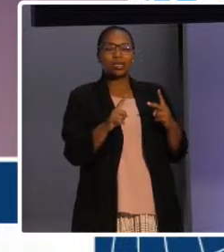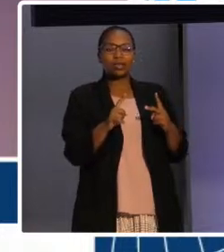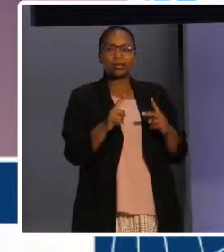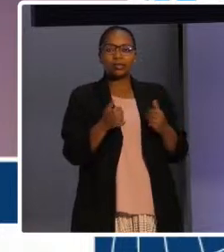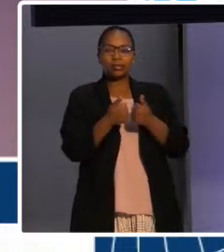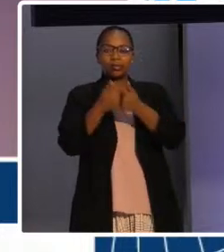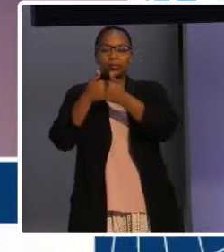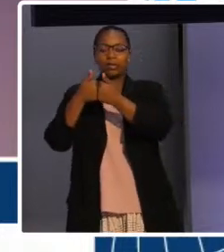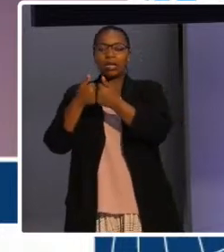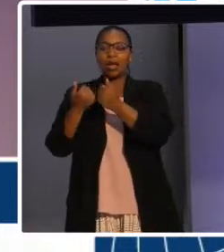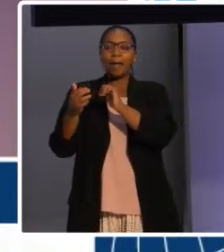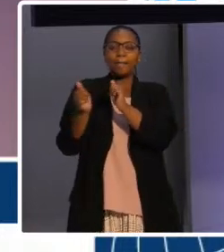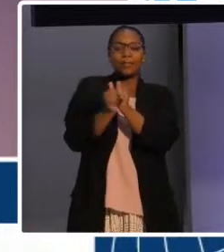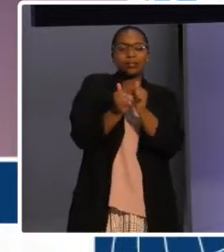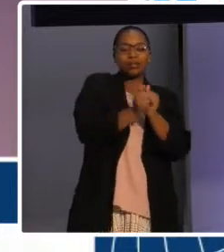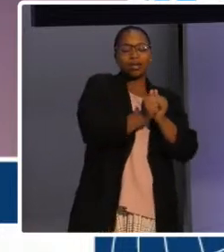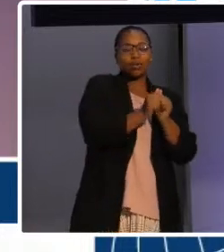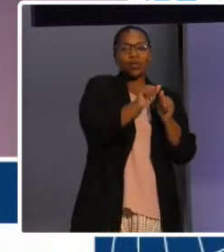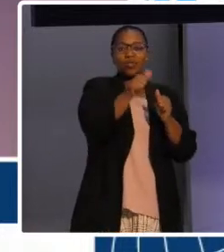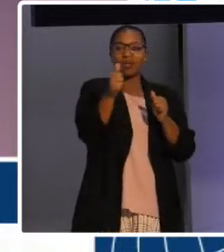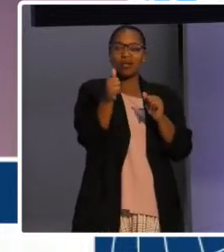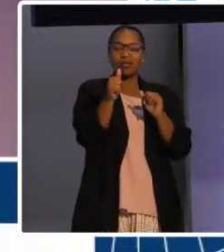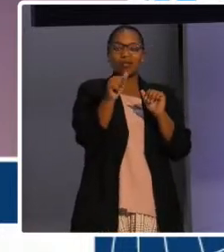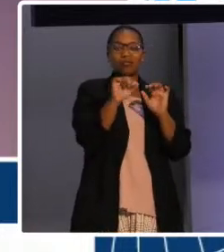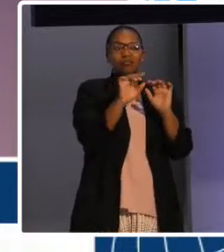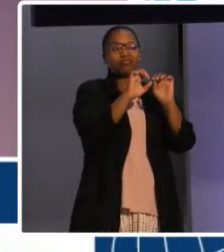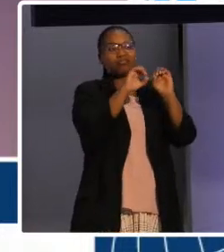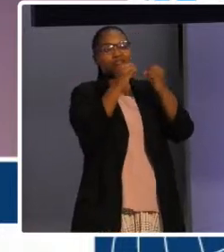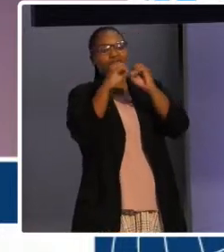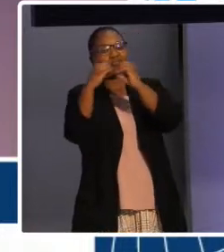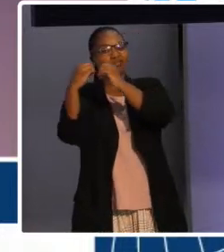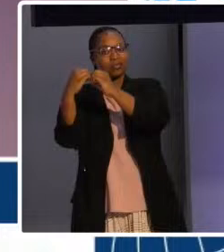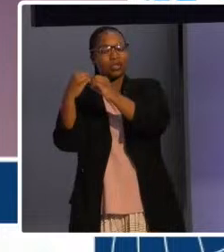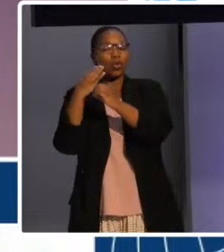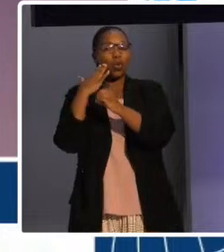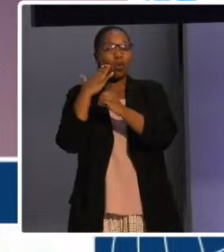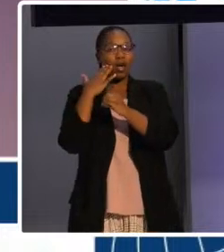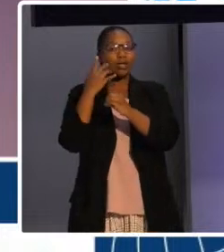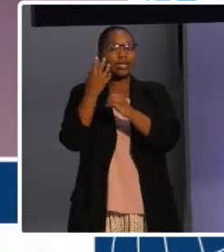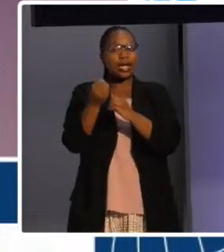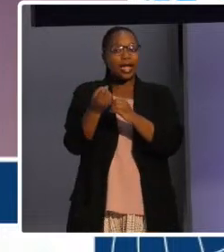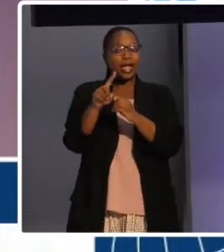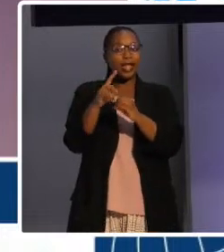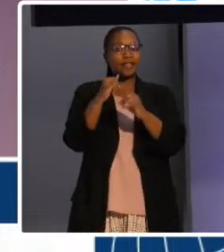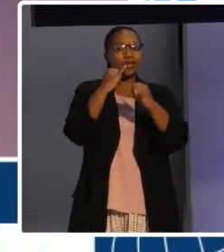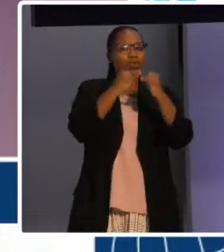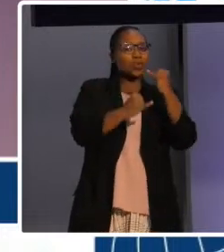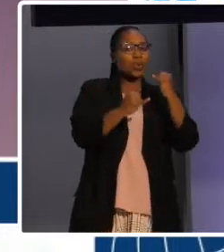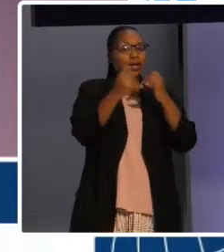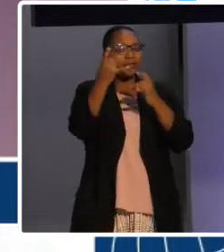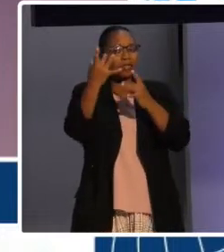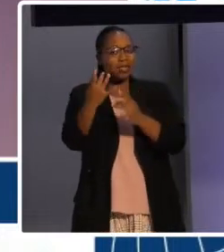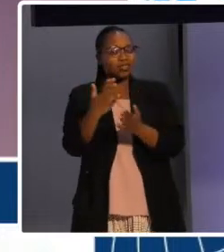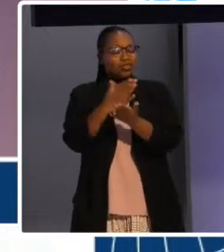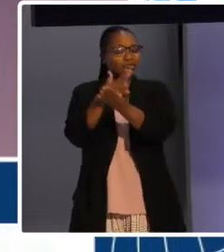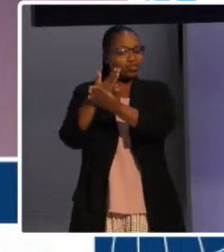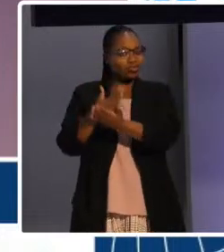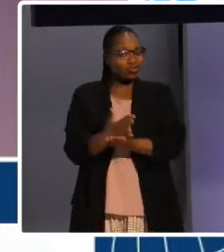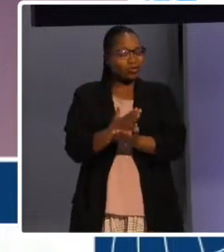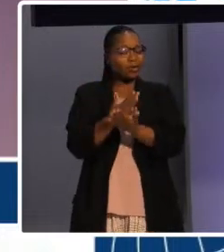other entities when dealing with challenges of disinformation, given